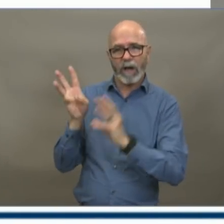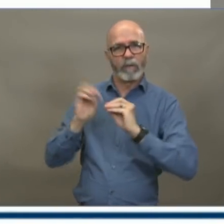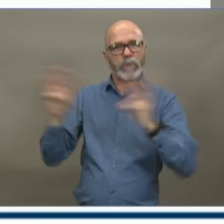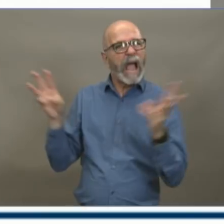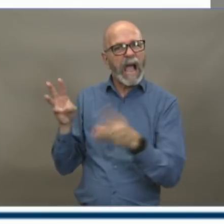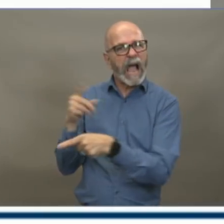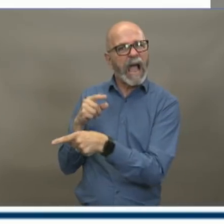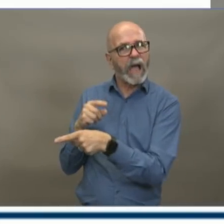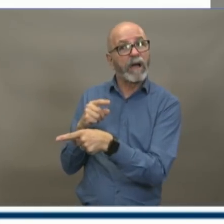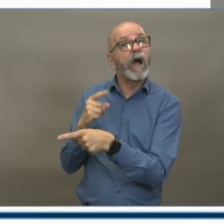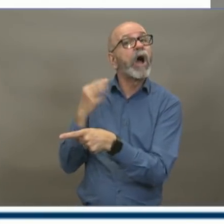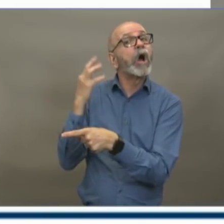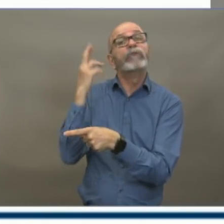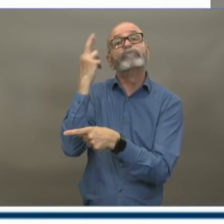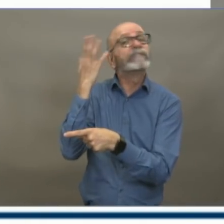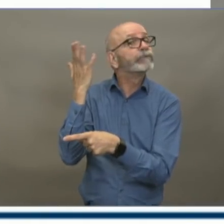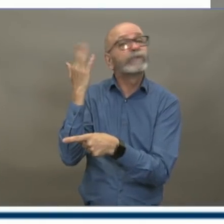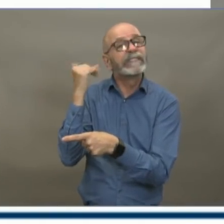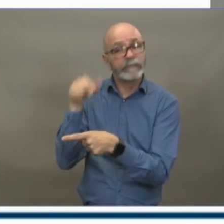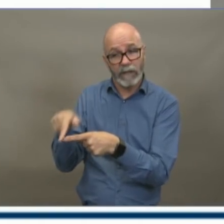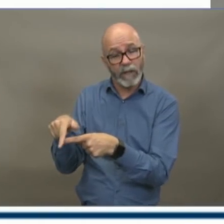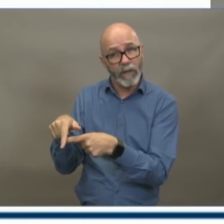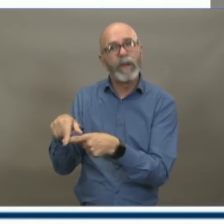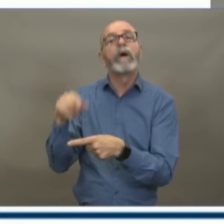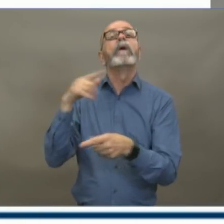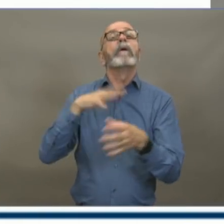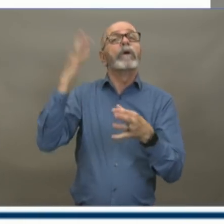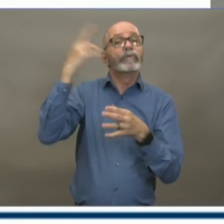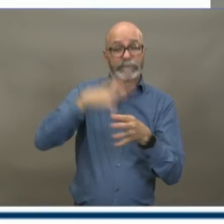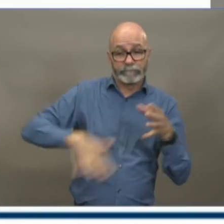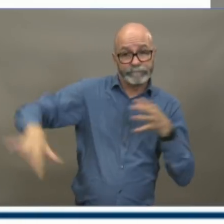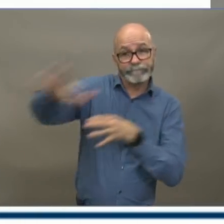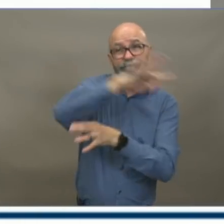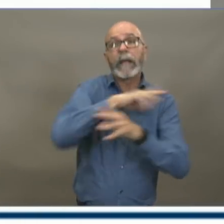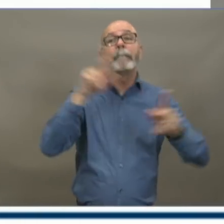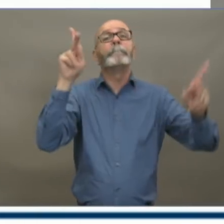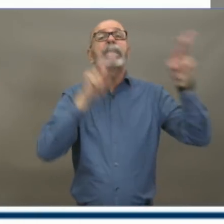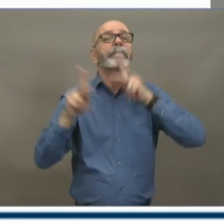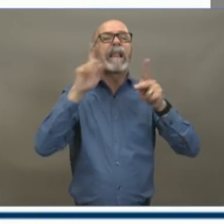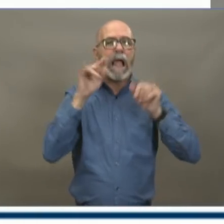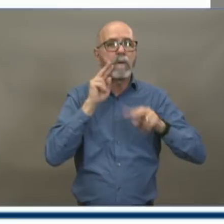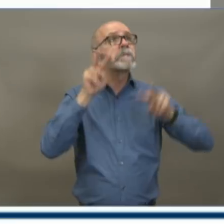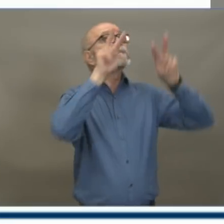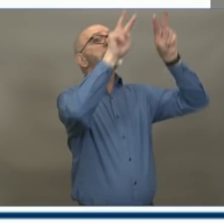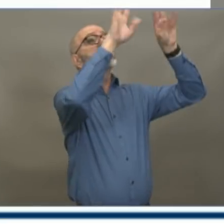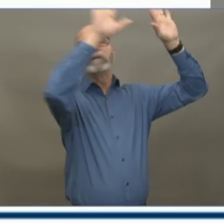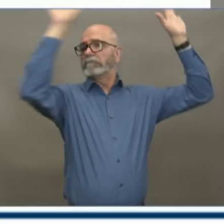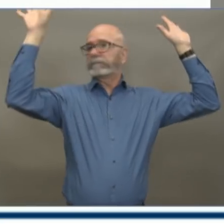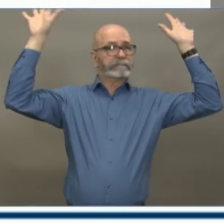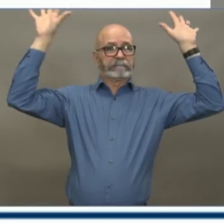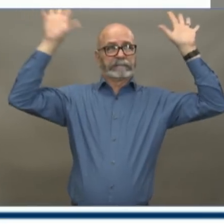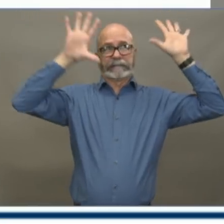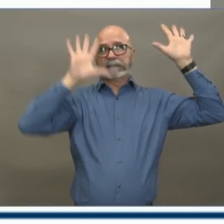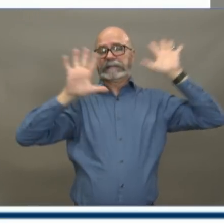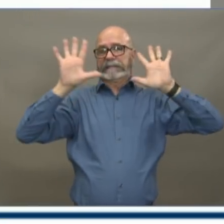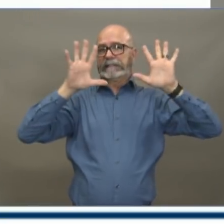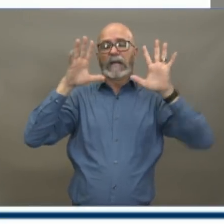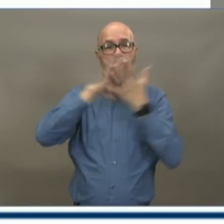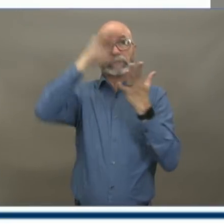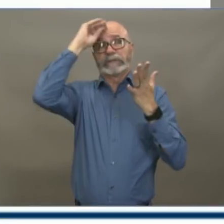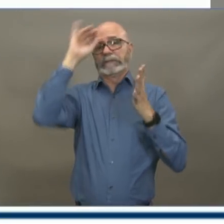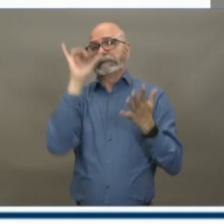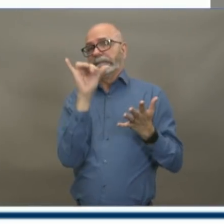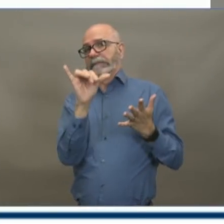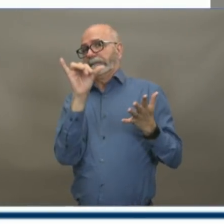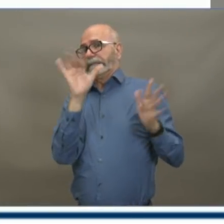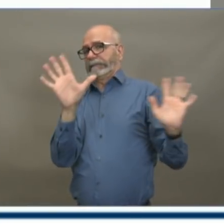of factors, including our geography, learning from other provinces, our strong and responsive collaboration with partners